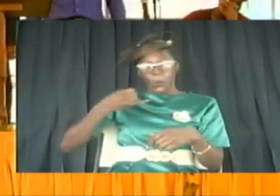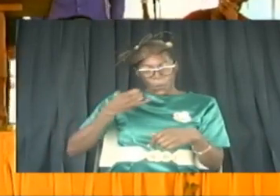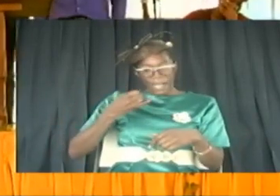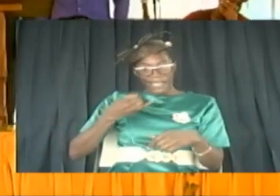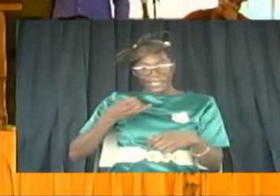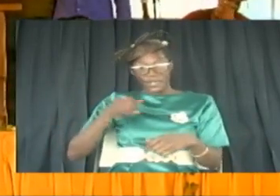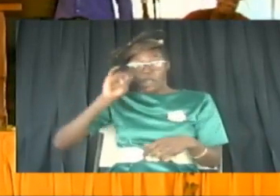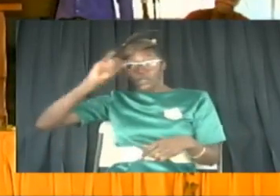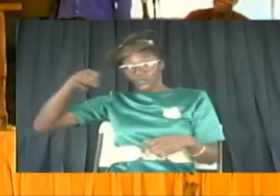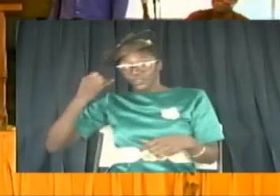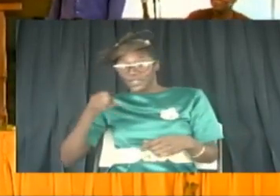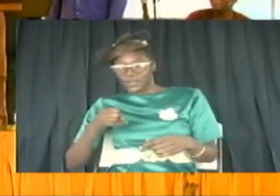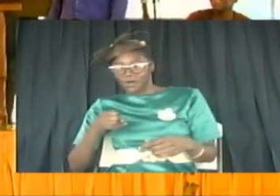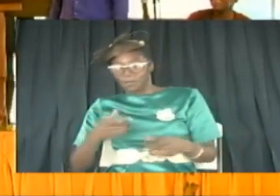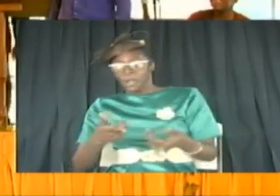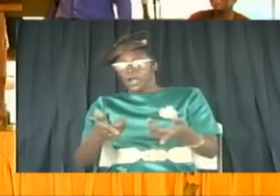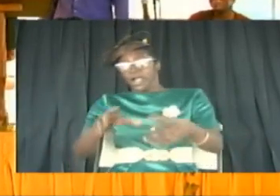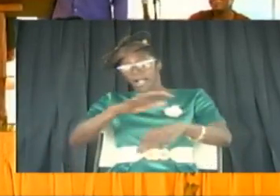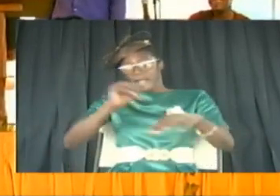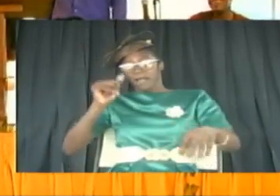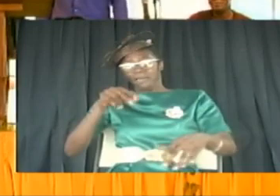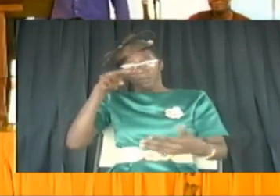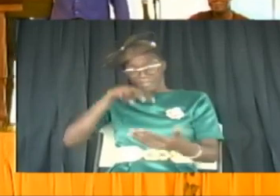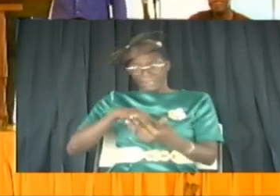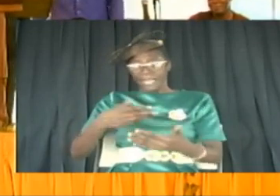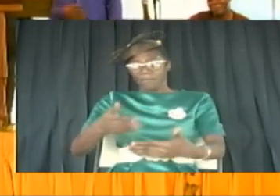stand before Jacob,